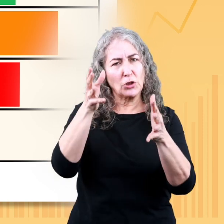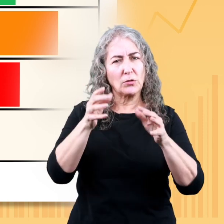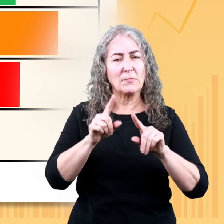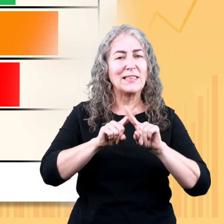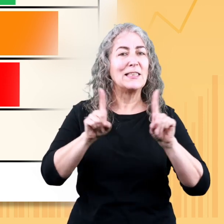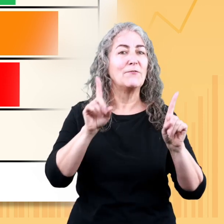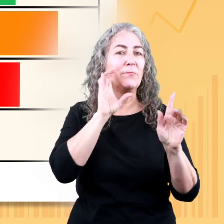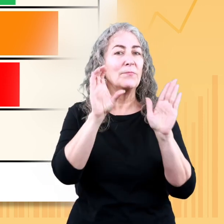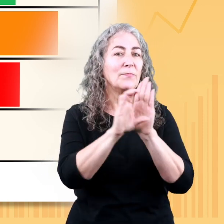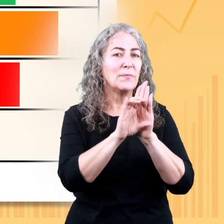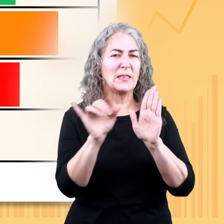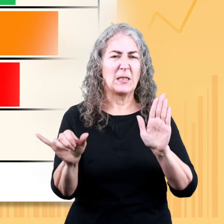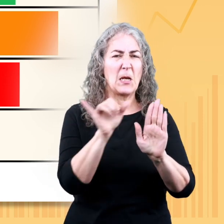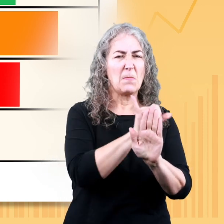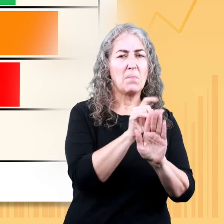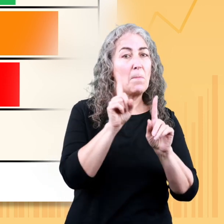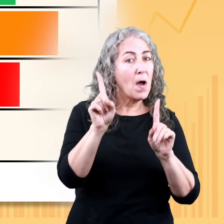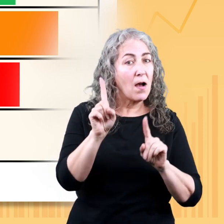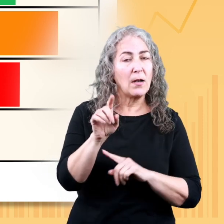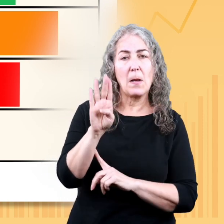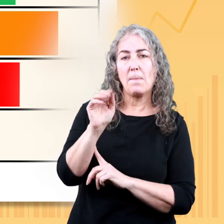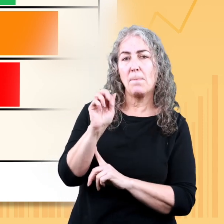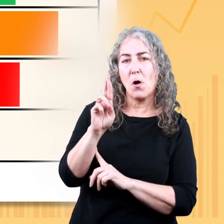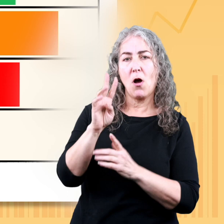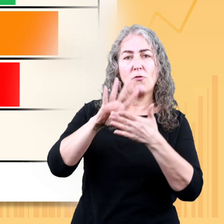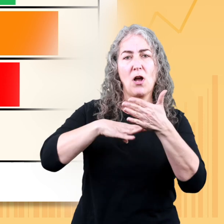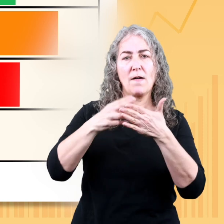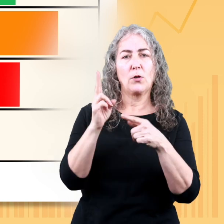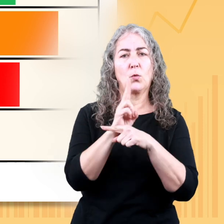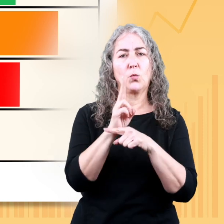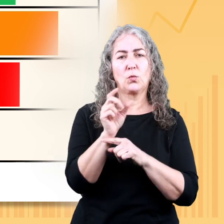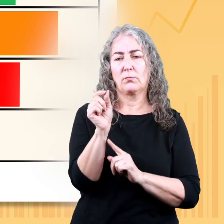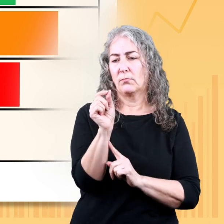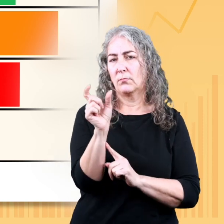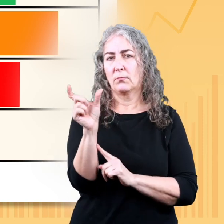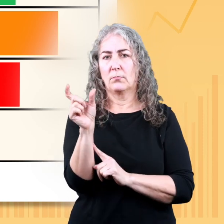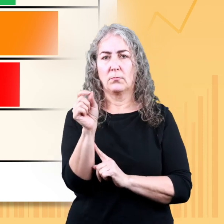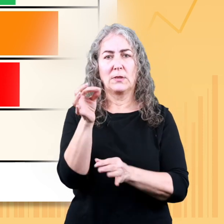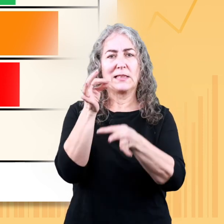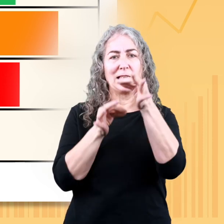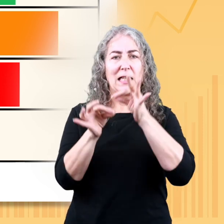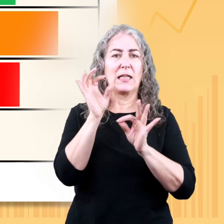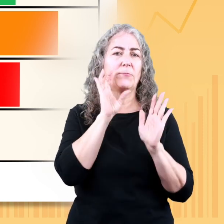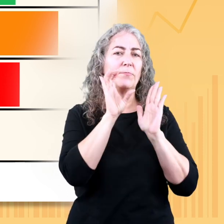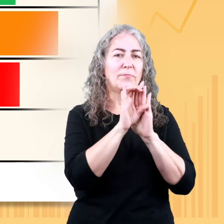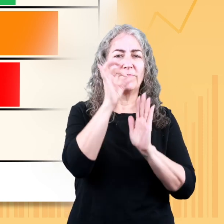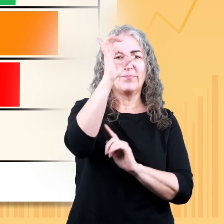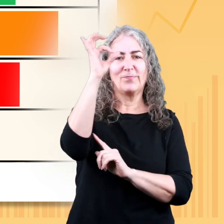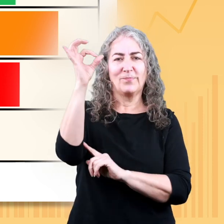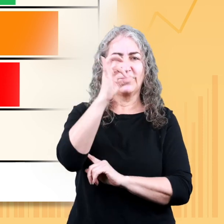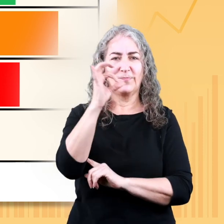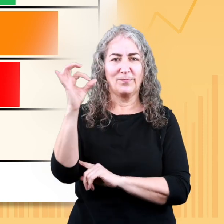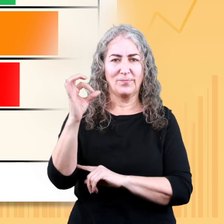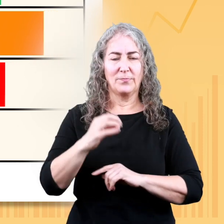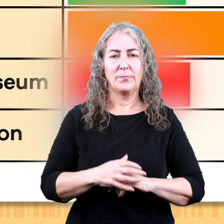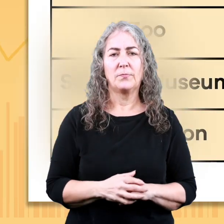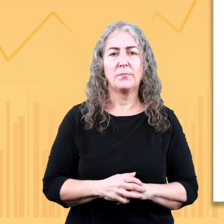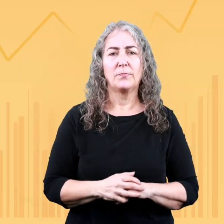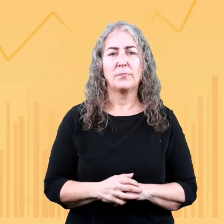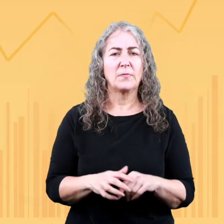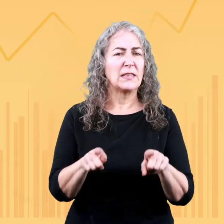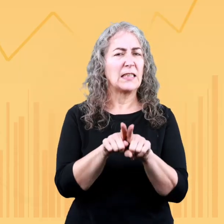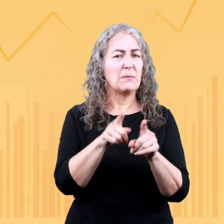information as the pictograph, but the bar graph uses bars instead of pictures to give us the same information.